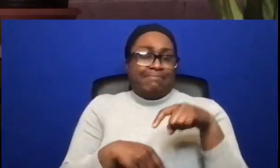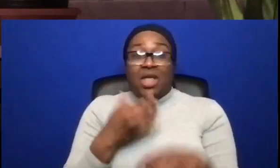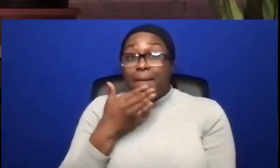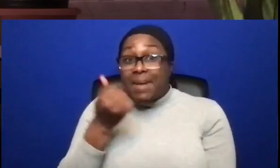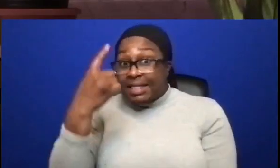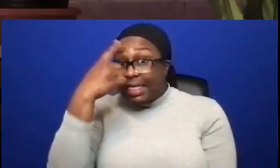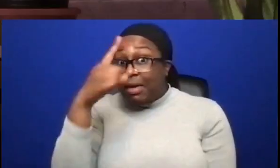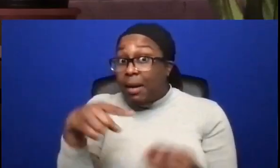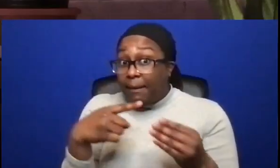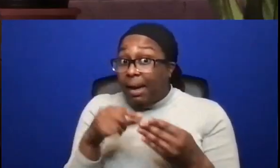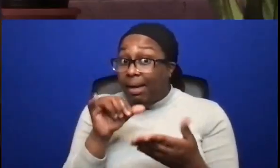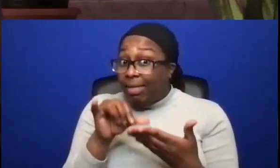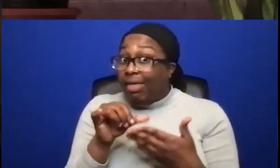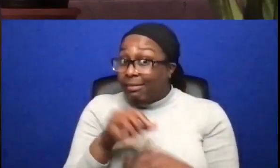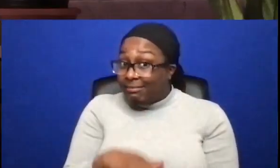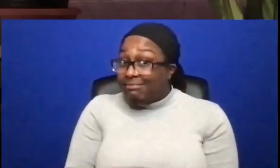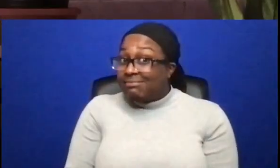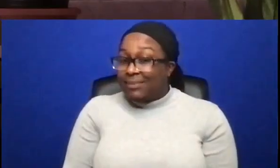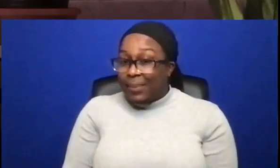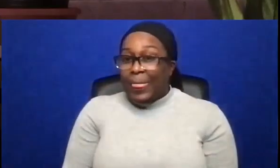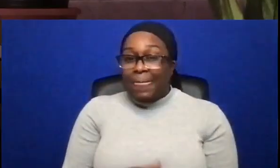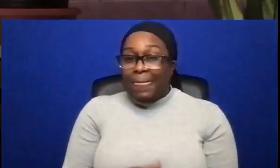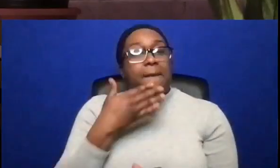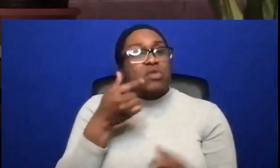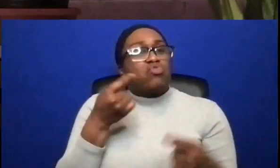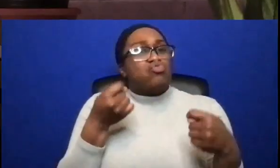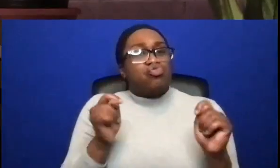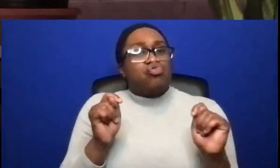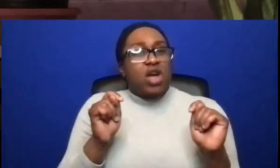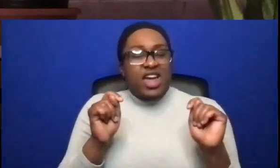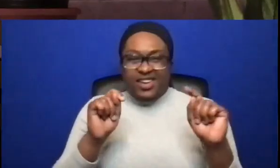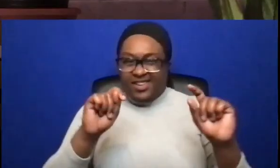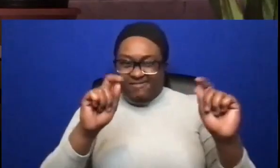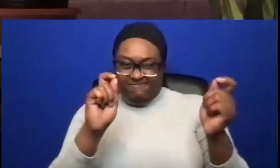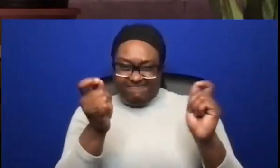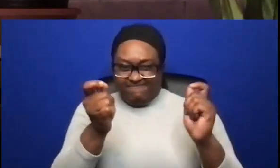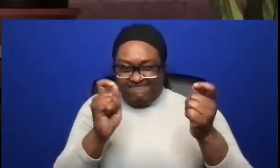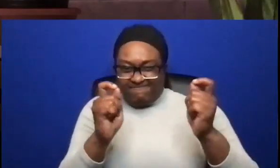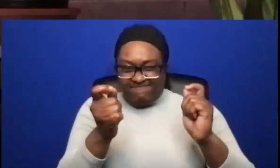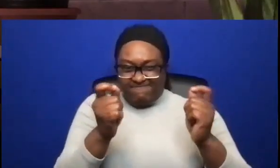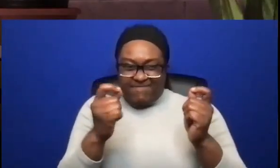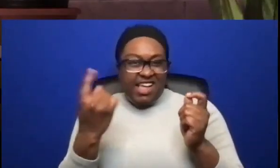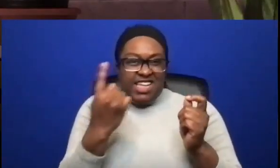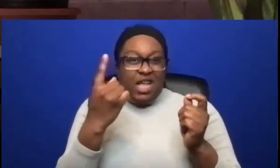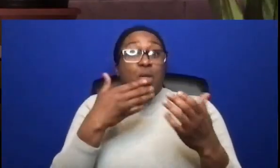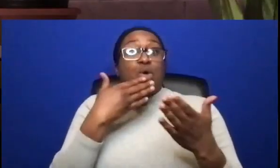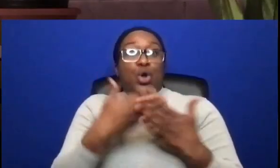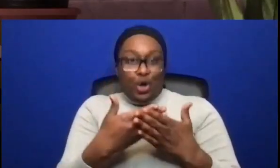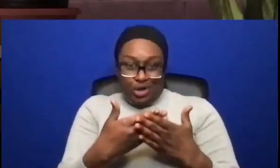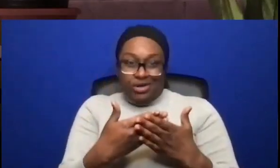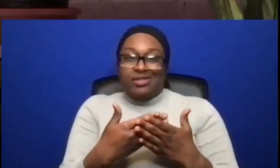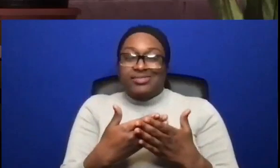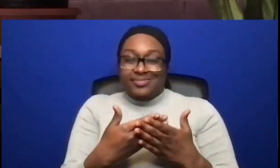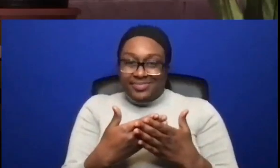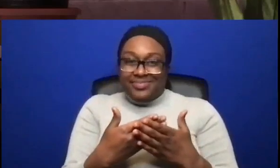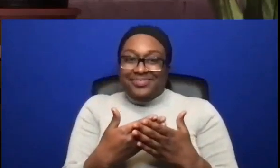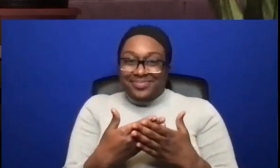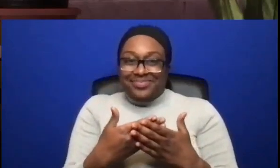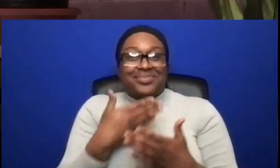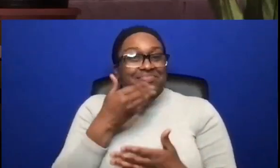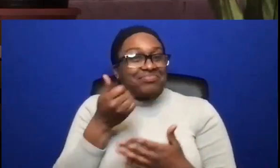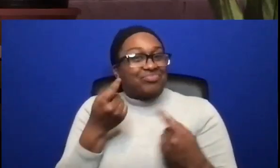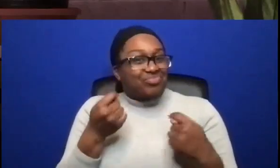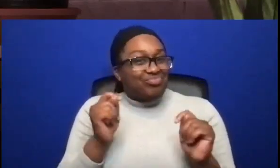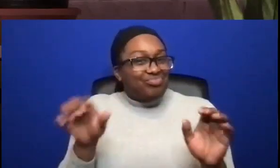though. Best to try to shape it into something good. Best to do